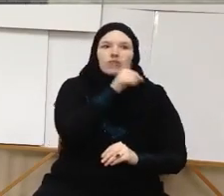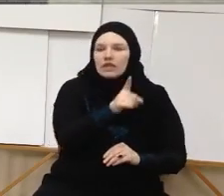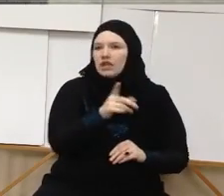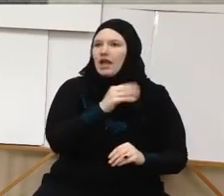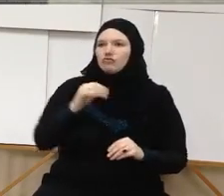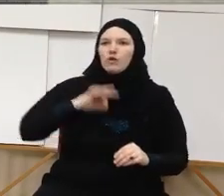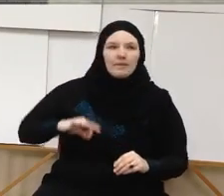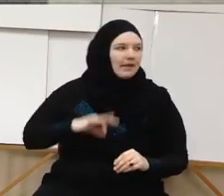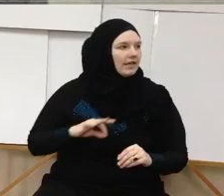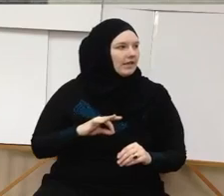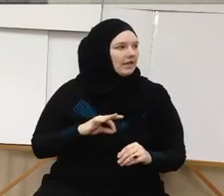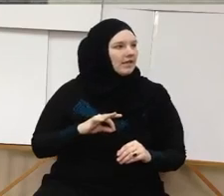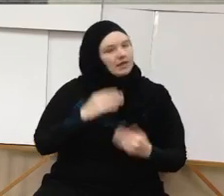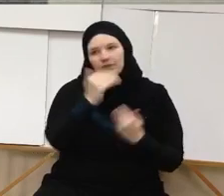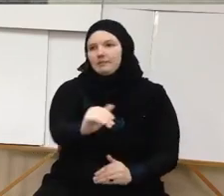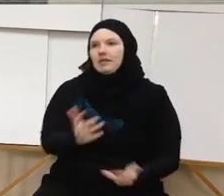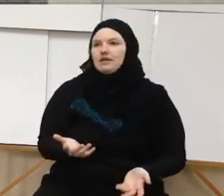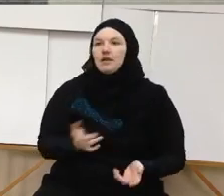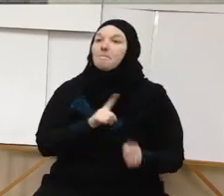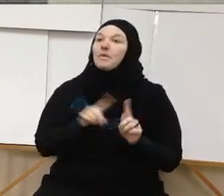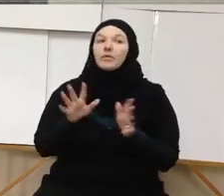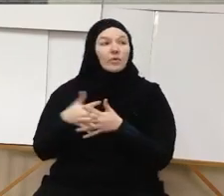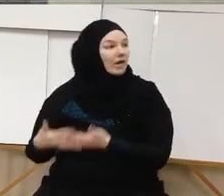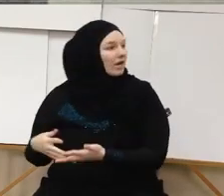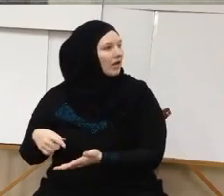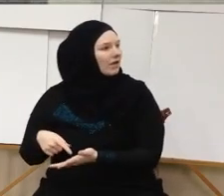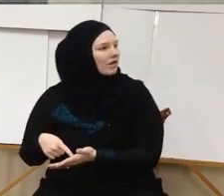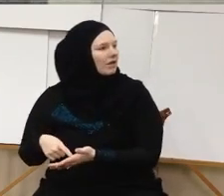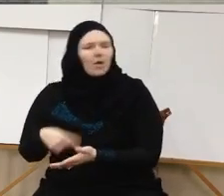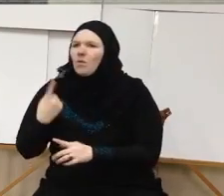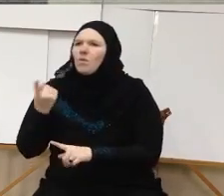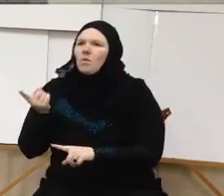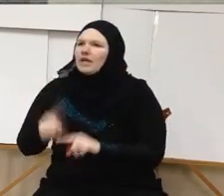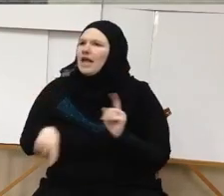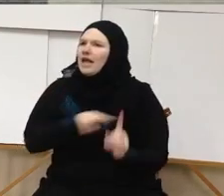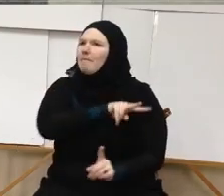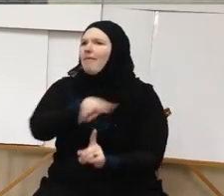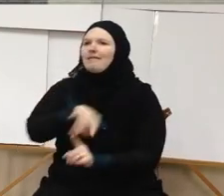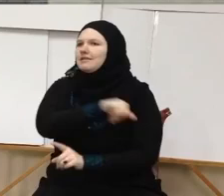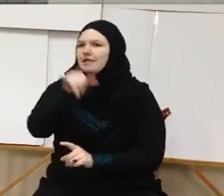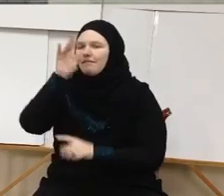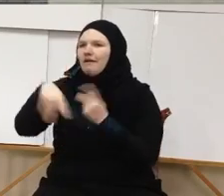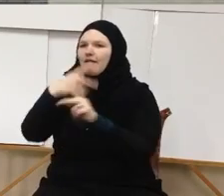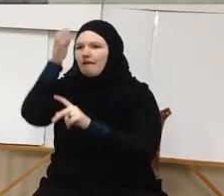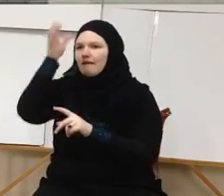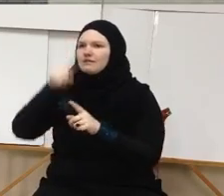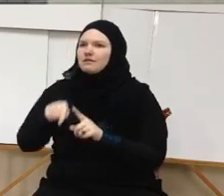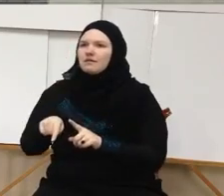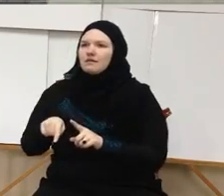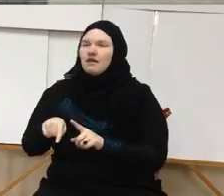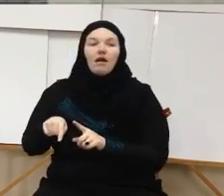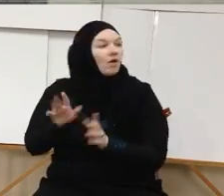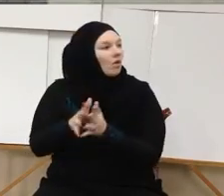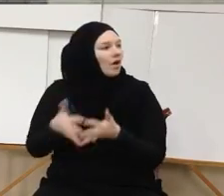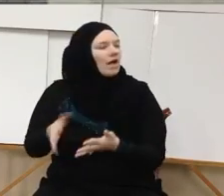credibility and the scope. But the Quran, we cannot apply the same to the Quran. The Quran never gets